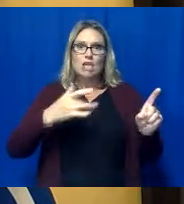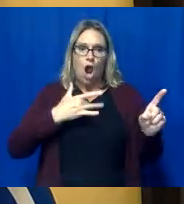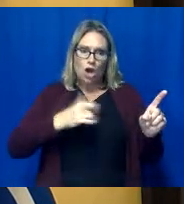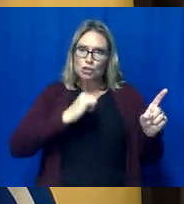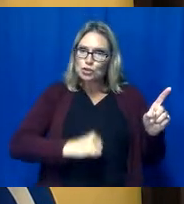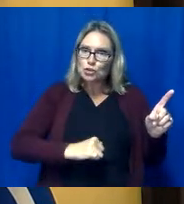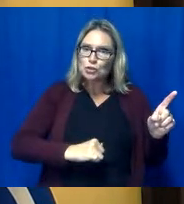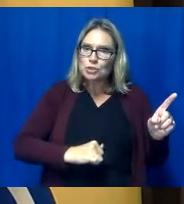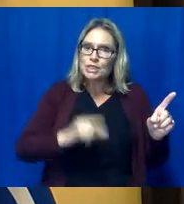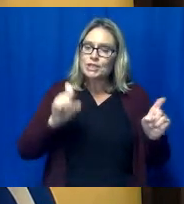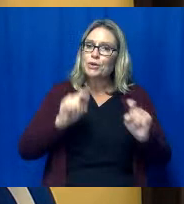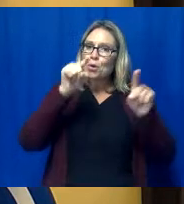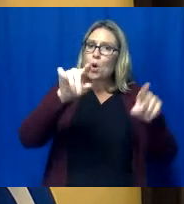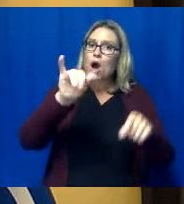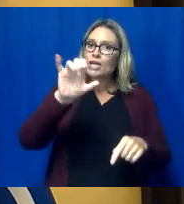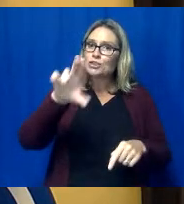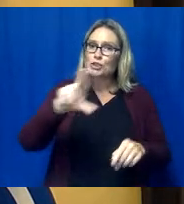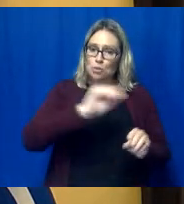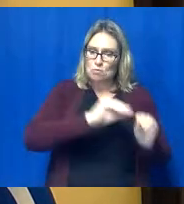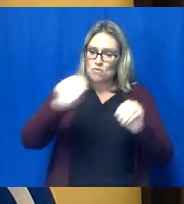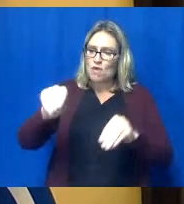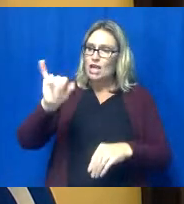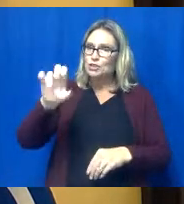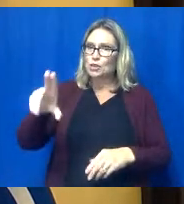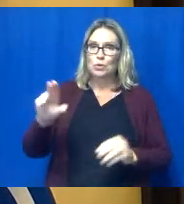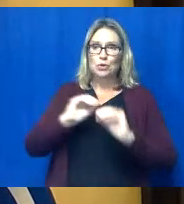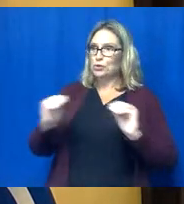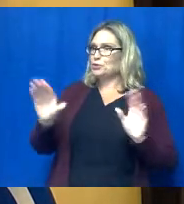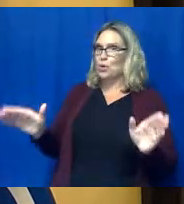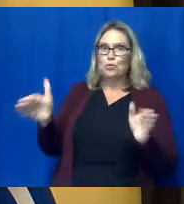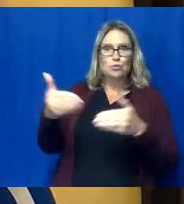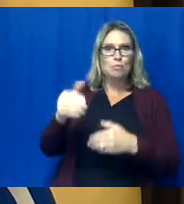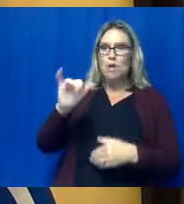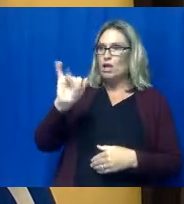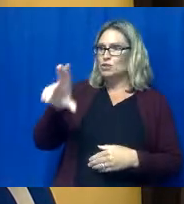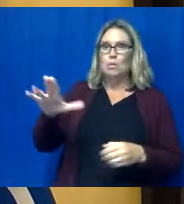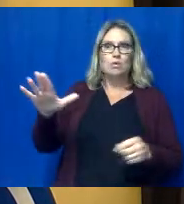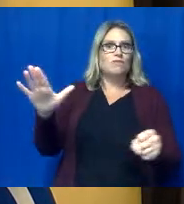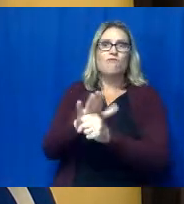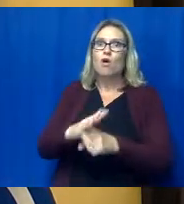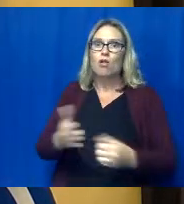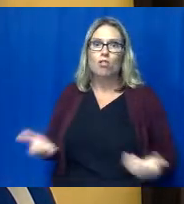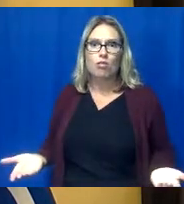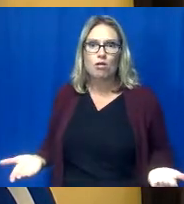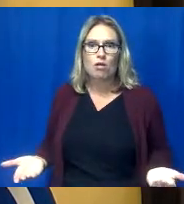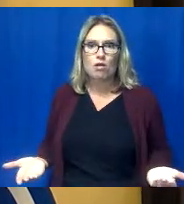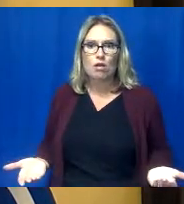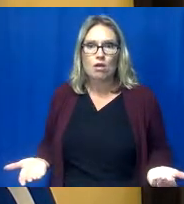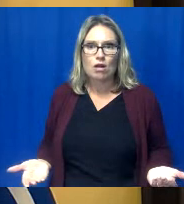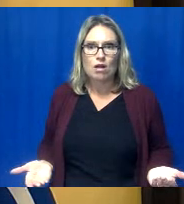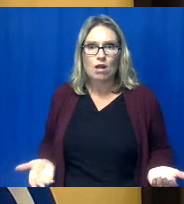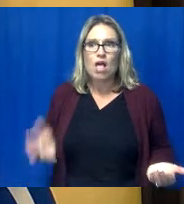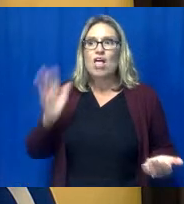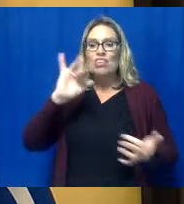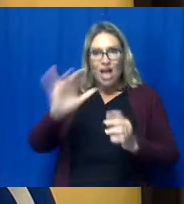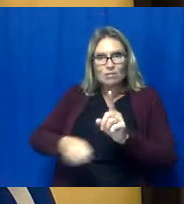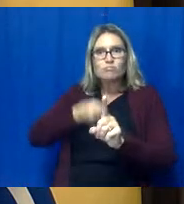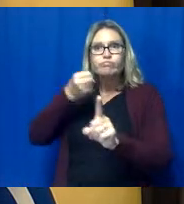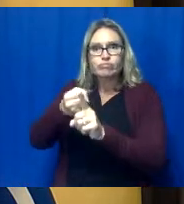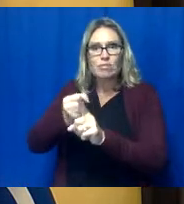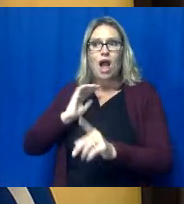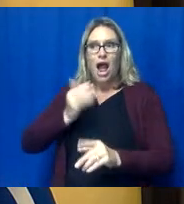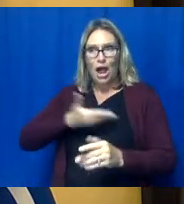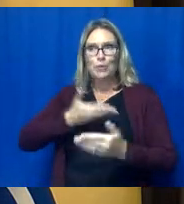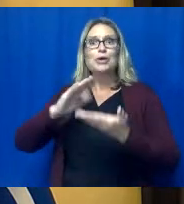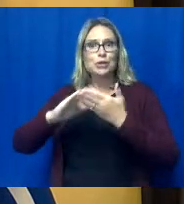to an ICU after heart surgery. We have no room in the ICU. So this has a very personal impact on our community. Today,